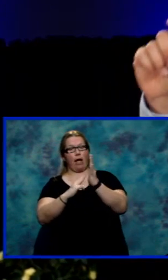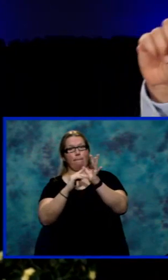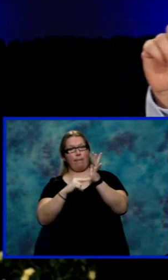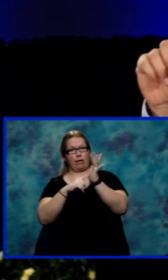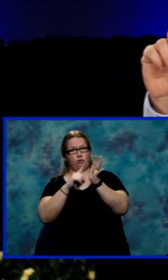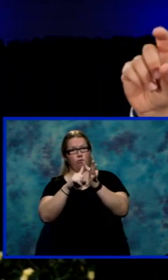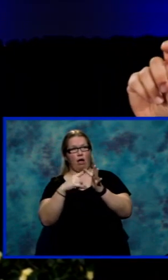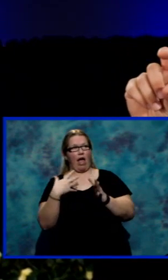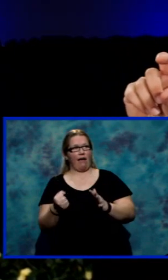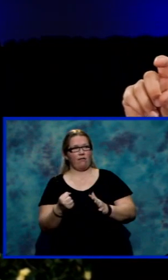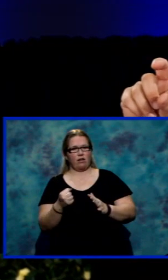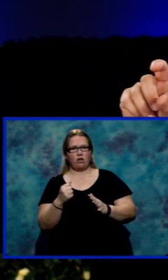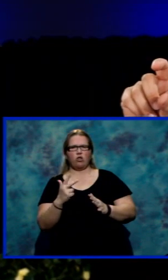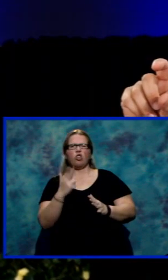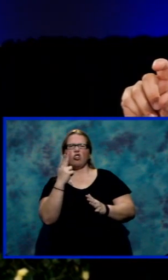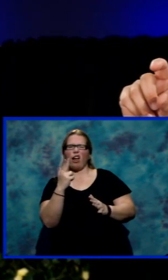couple of shotgun shells.